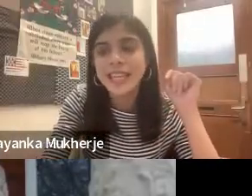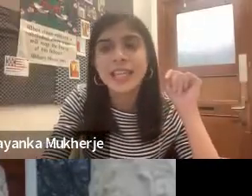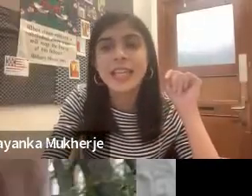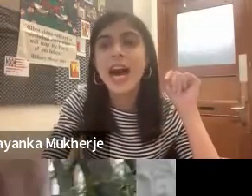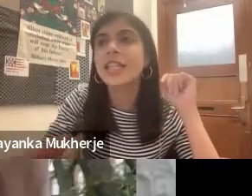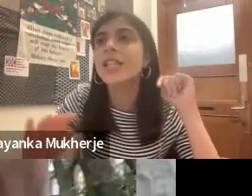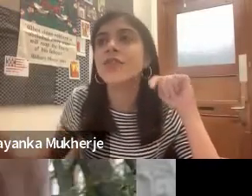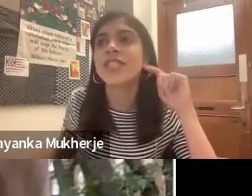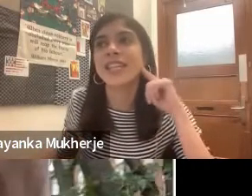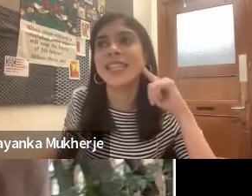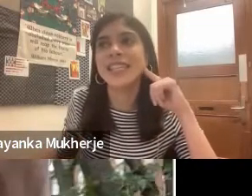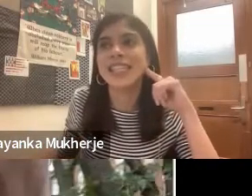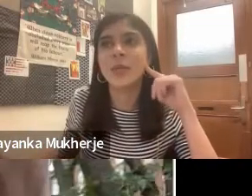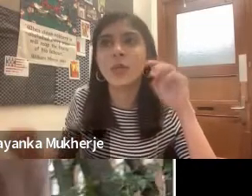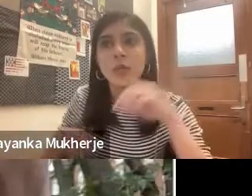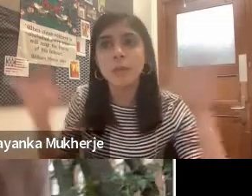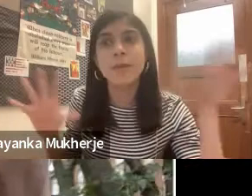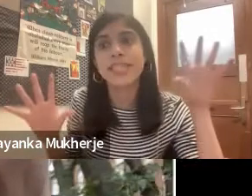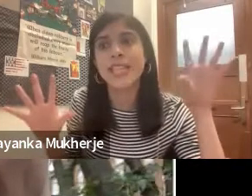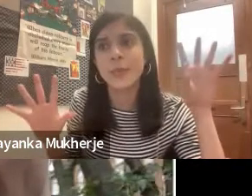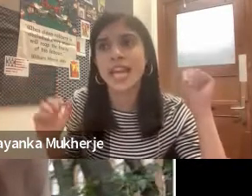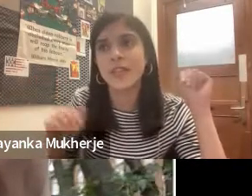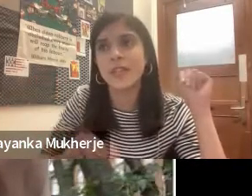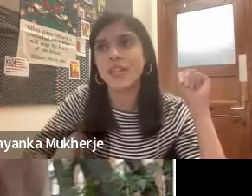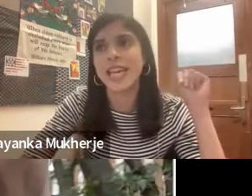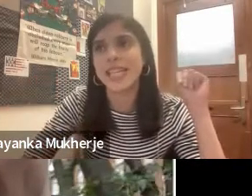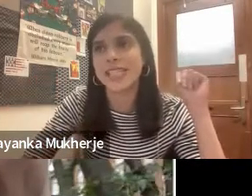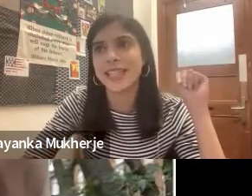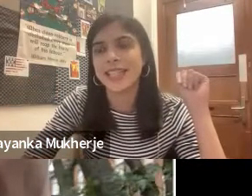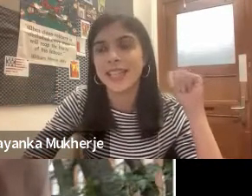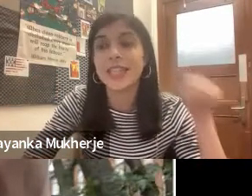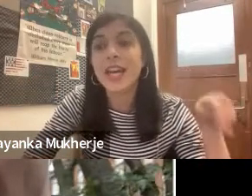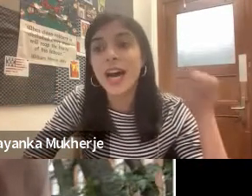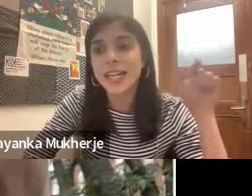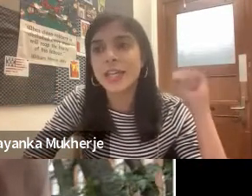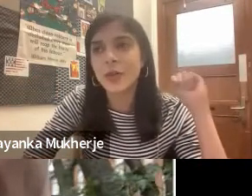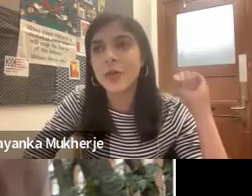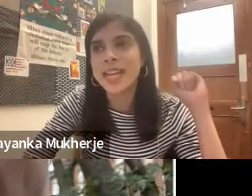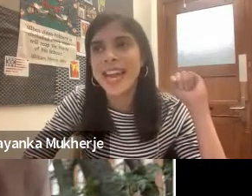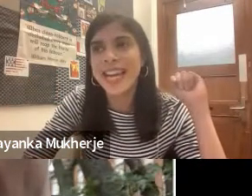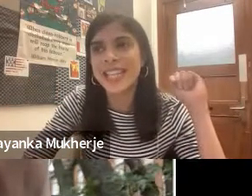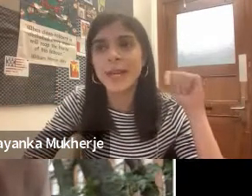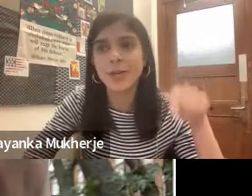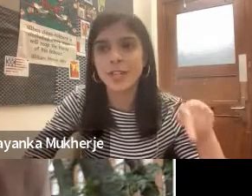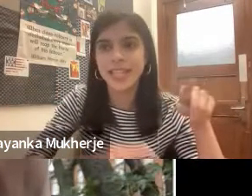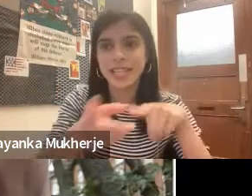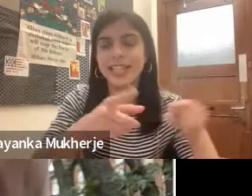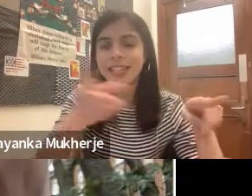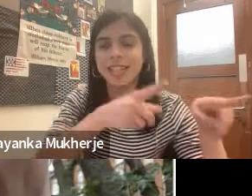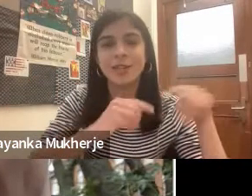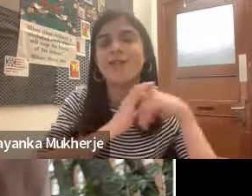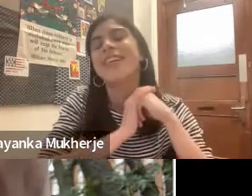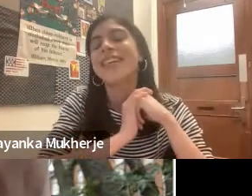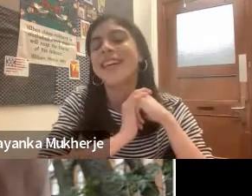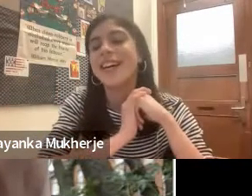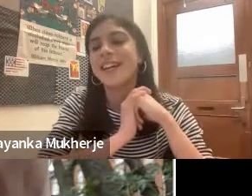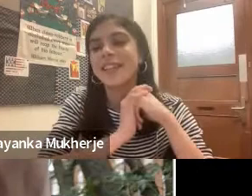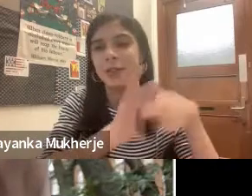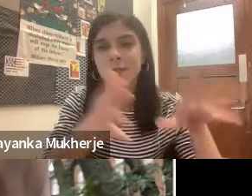dreariness, the garden of Sutton Estate was also bursting with life and sociality. The gardening group, headed by Dorinda, and here it's kind